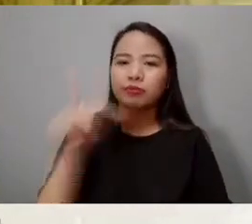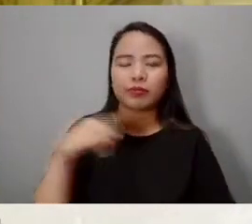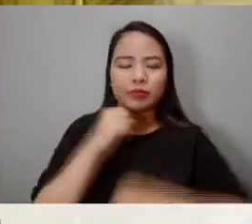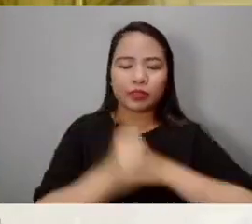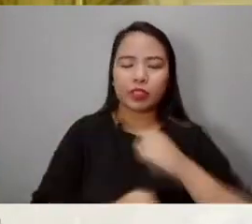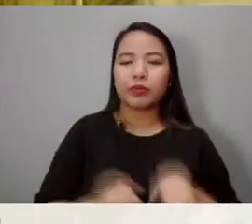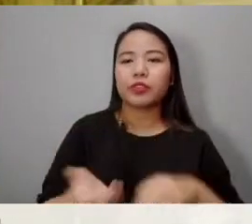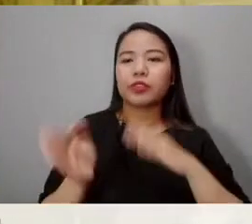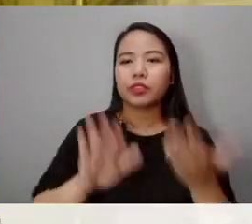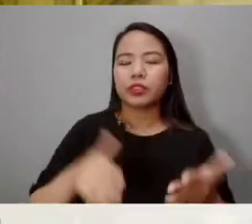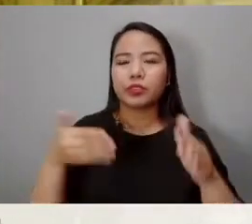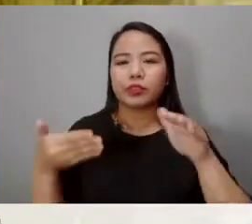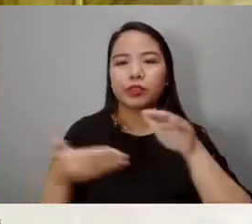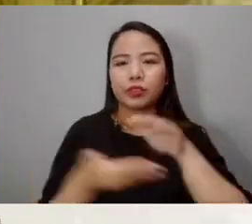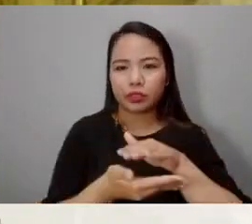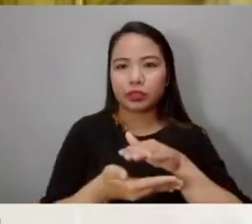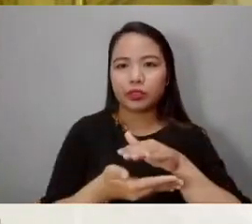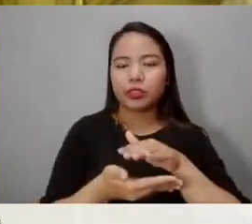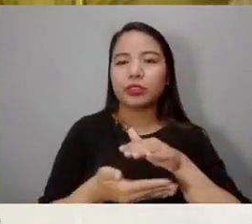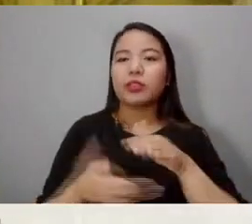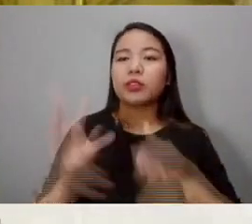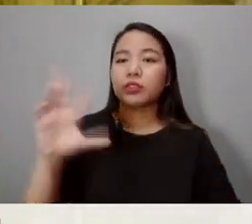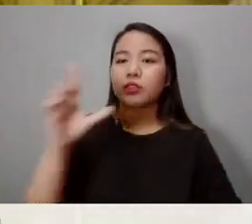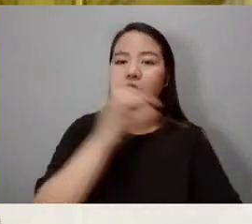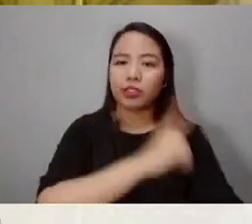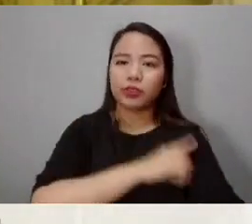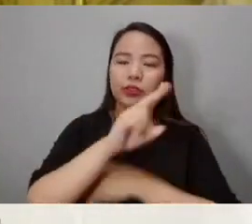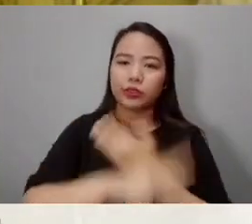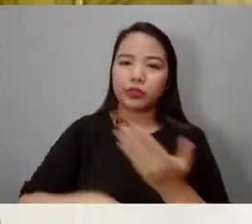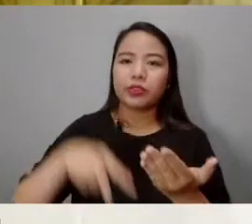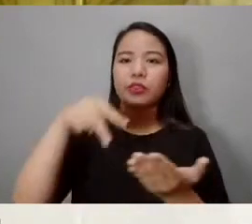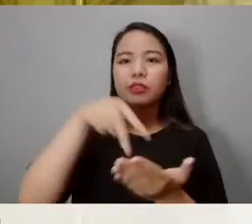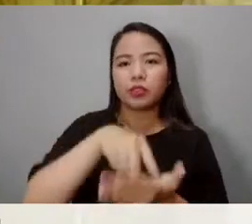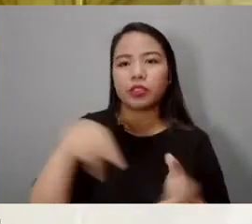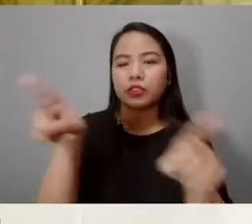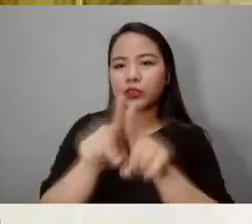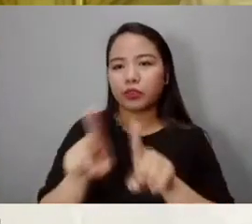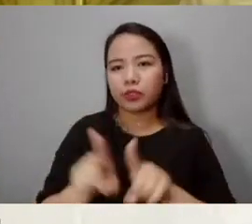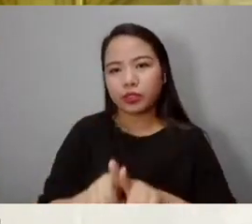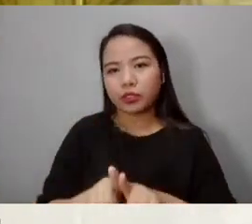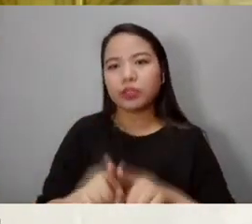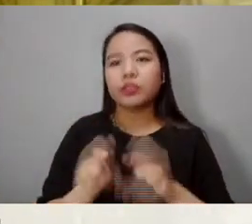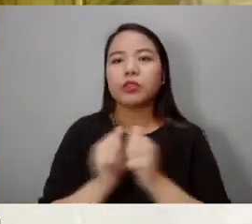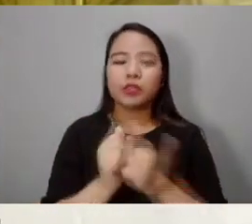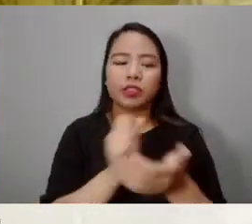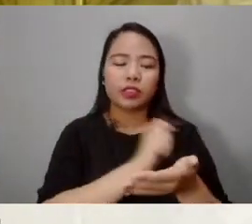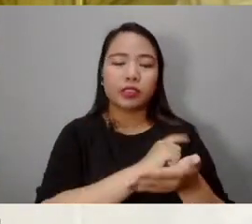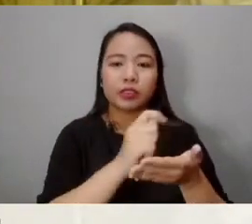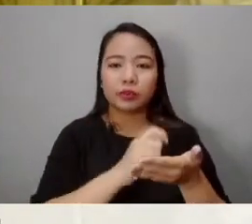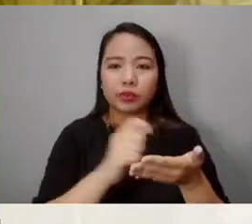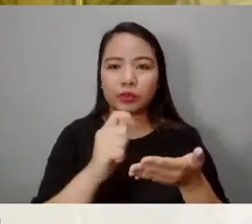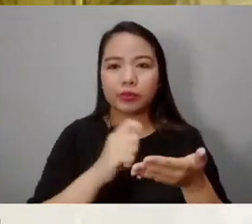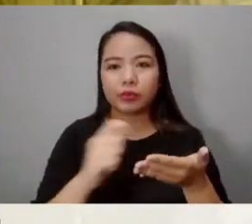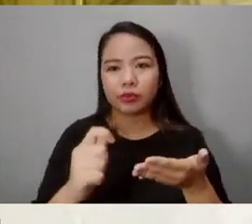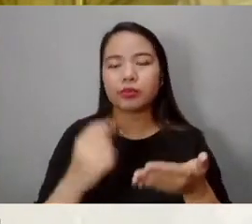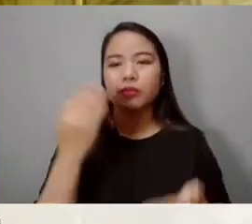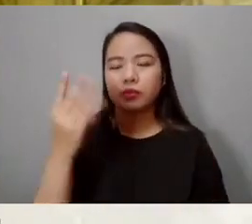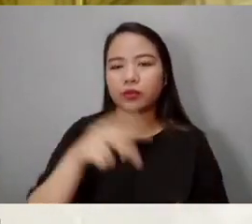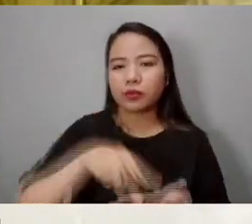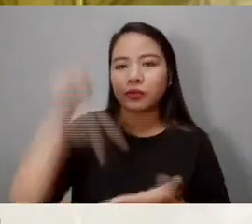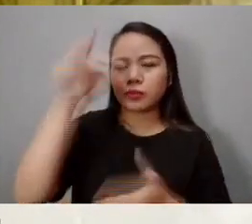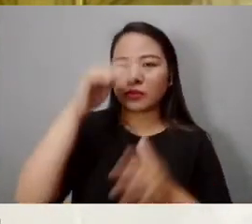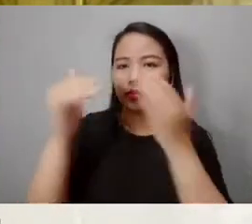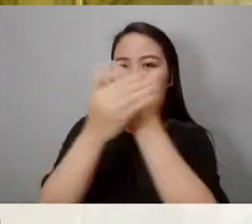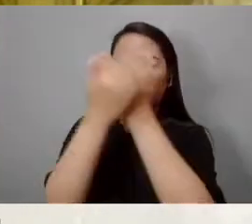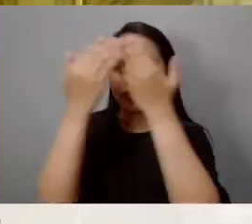buried, and rose again on the third day in accordance with the Scriptures. He ascended into heaven,